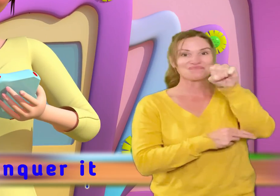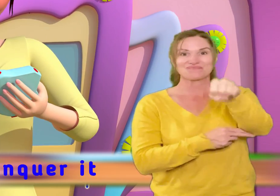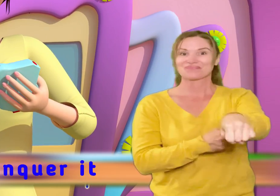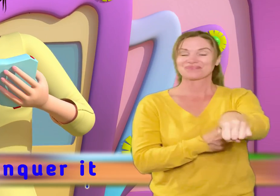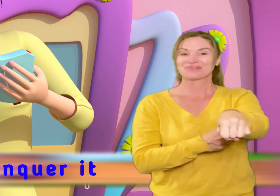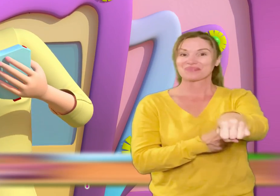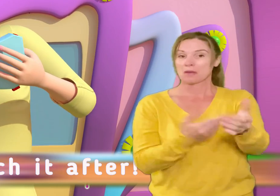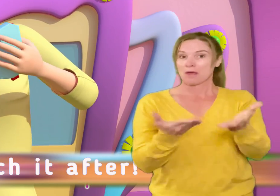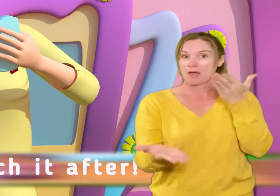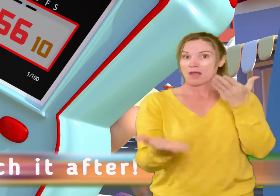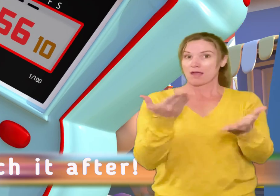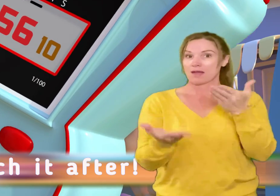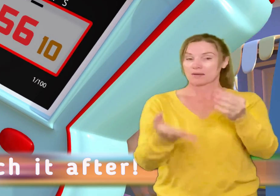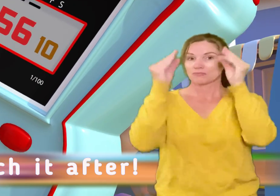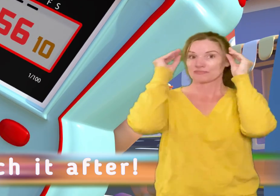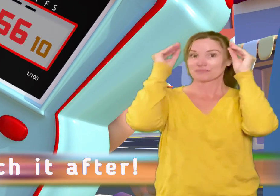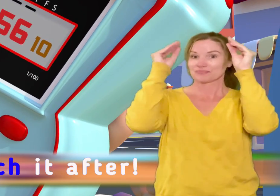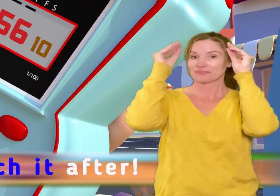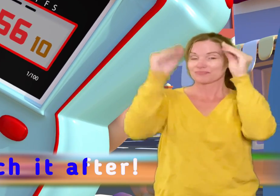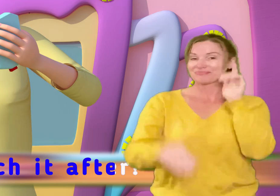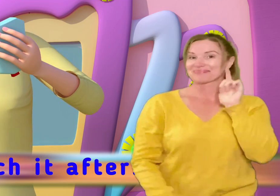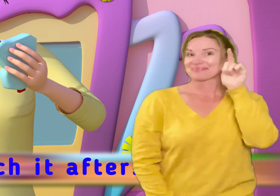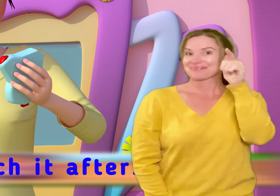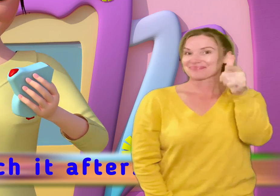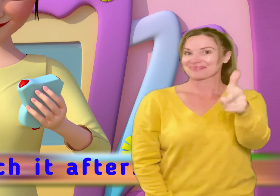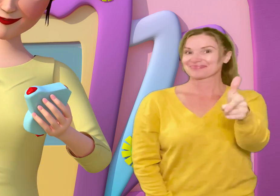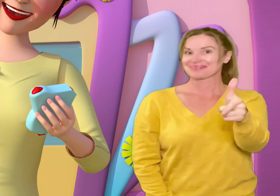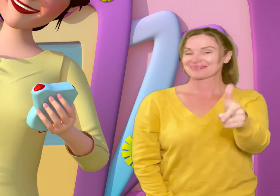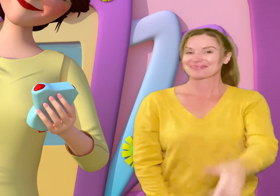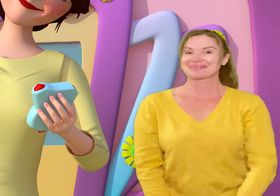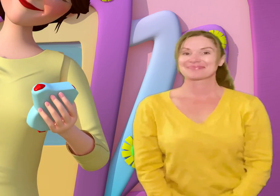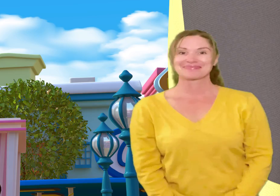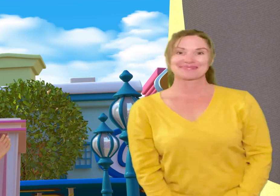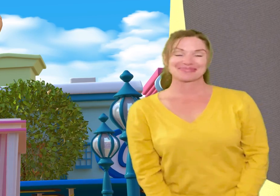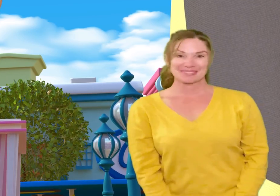and Conquer it and maybe we'll teach it